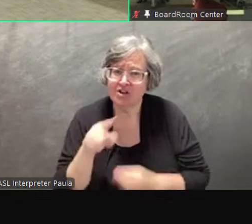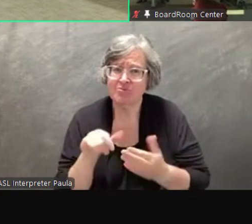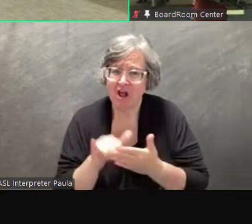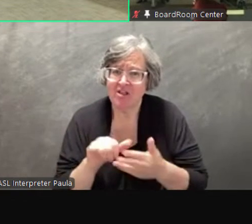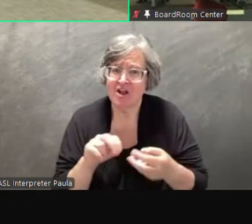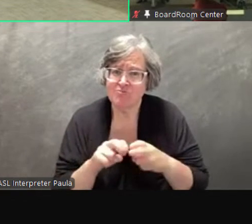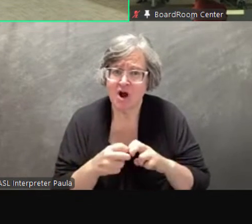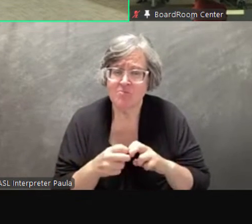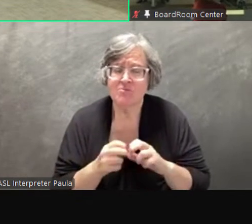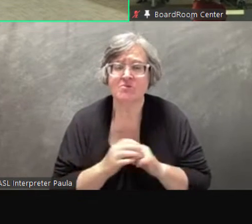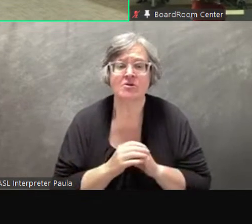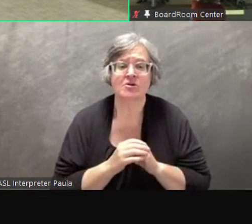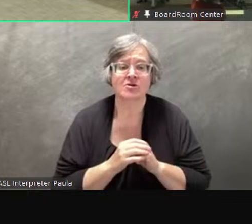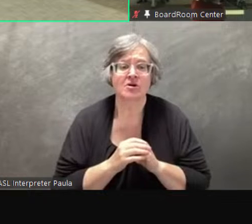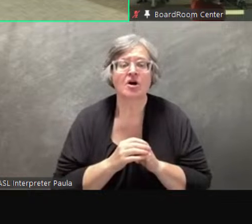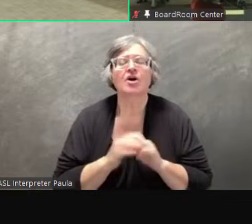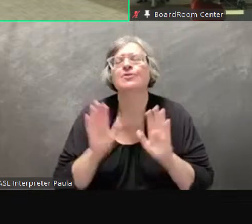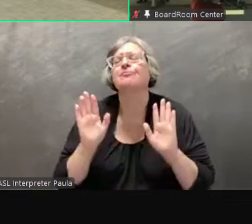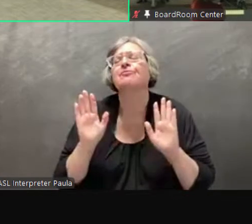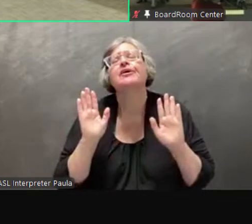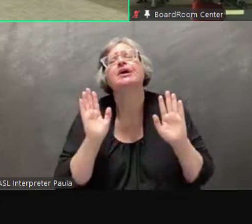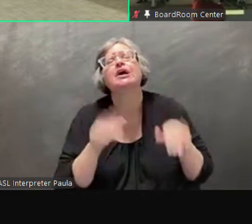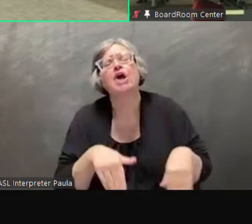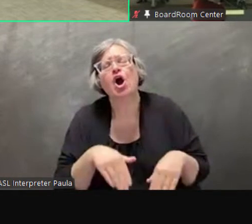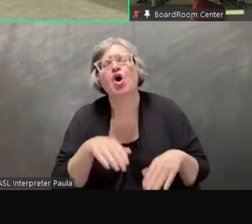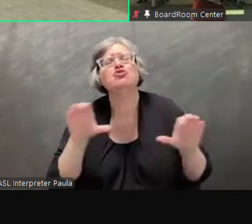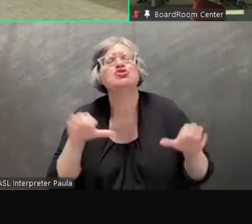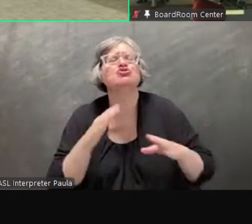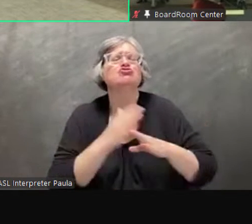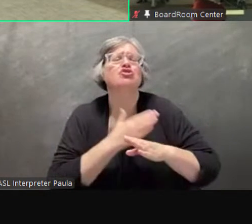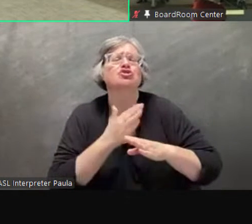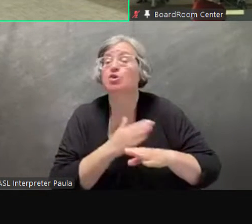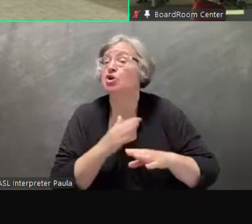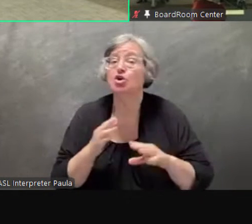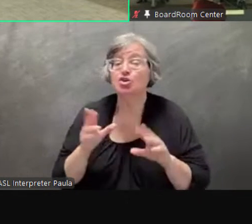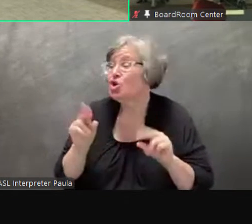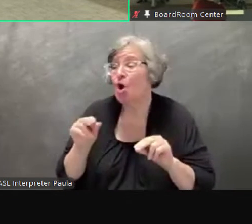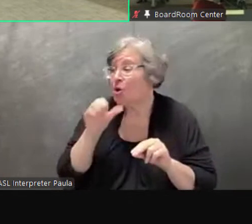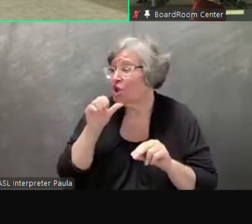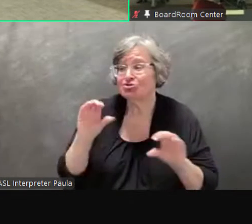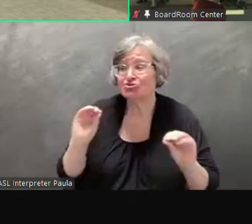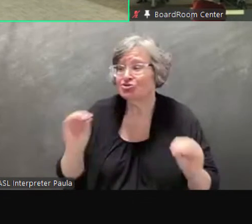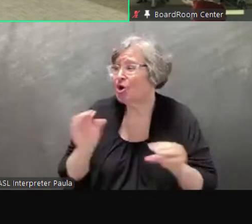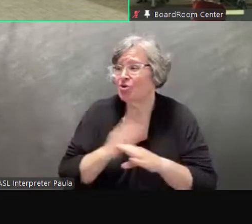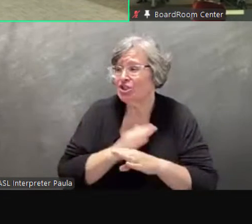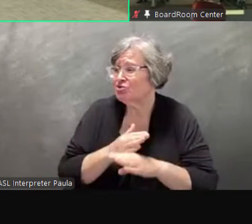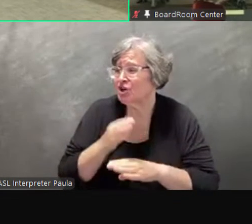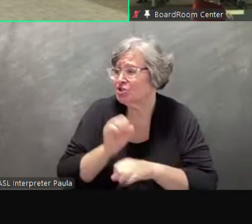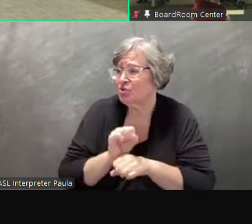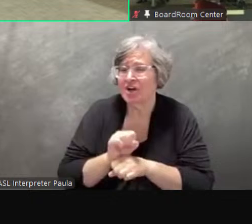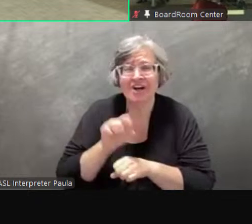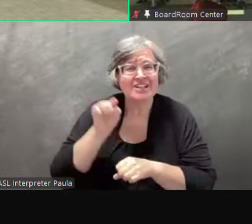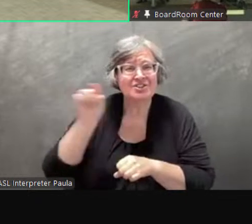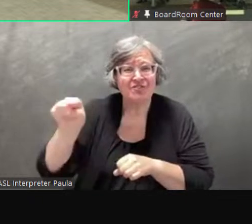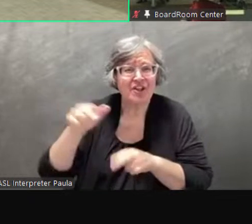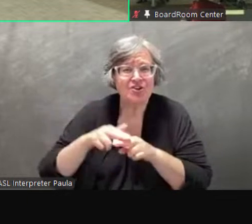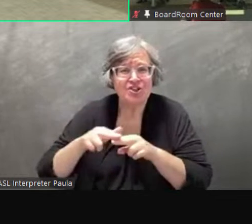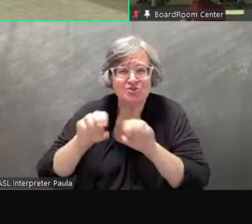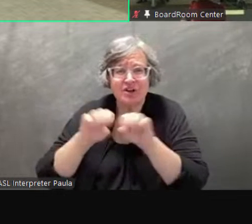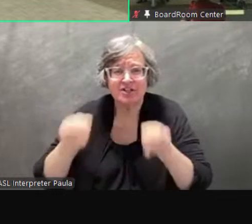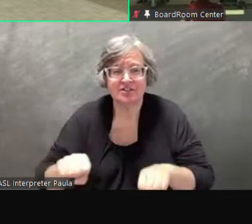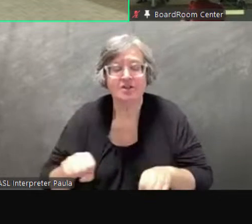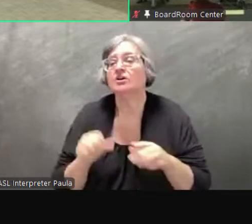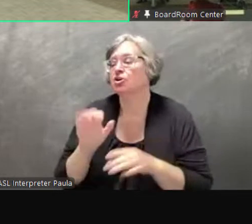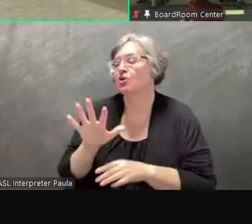And they say, oh, they're doing construction work there. I said, there's no construction work there. It's at the train station. 5